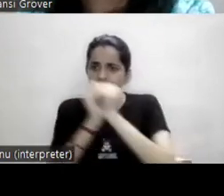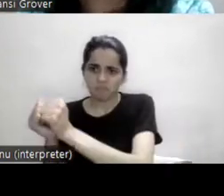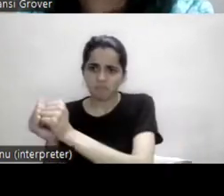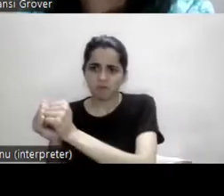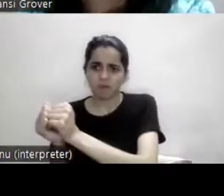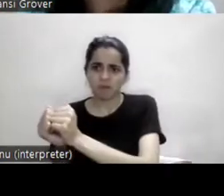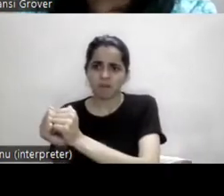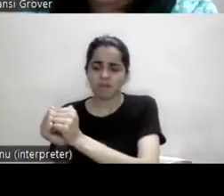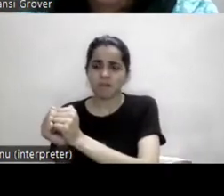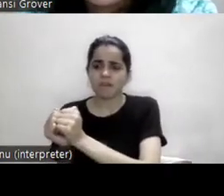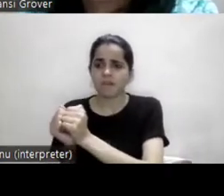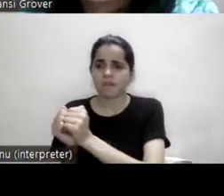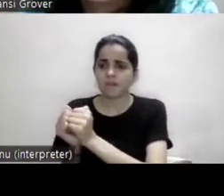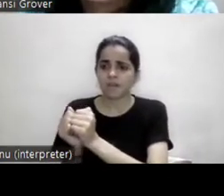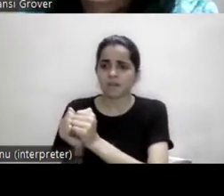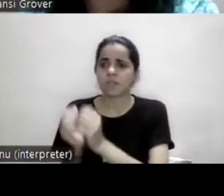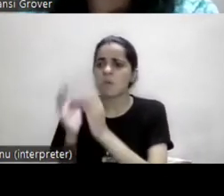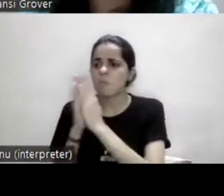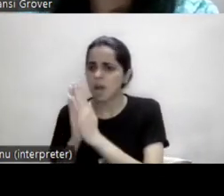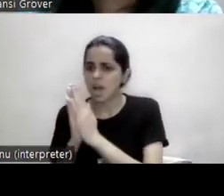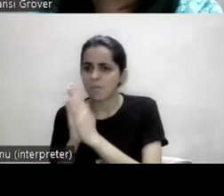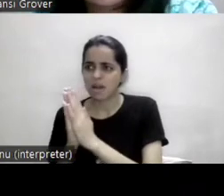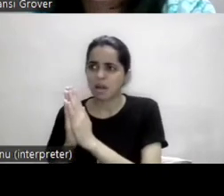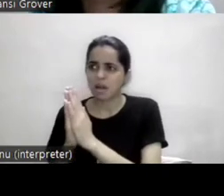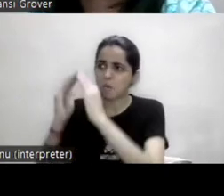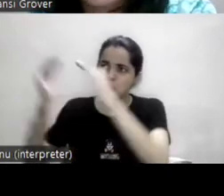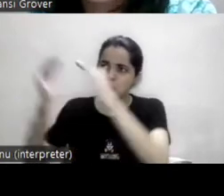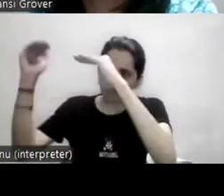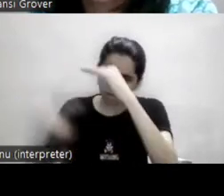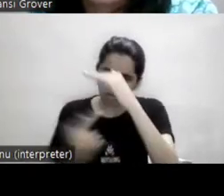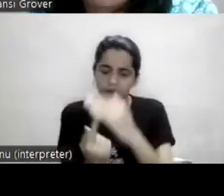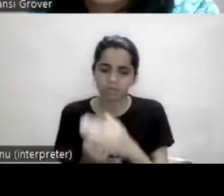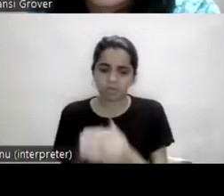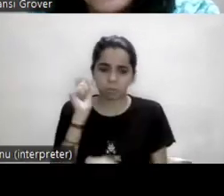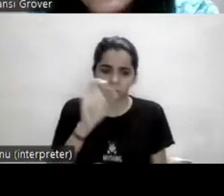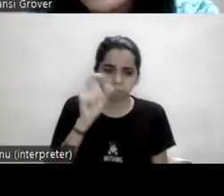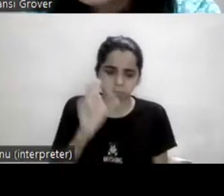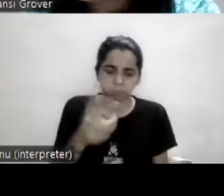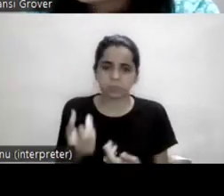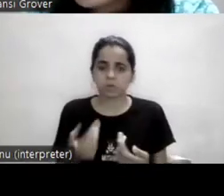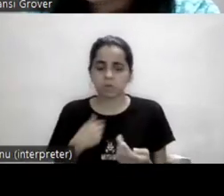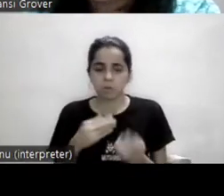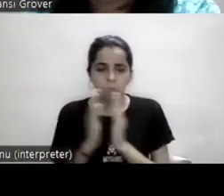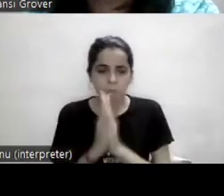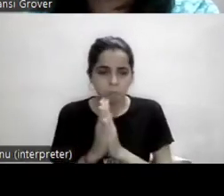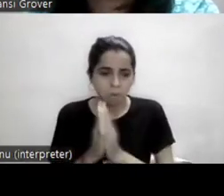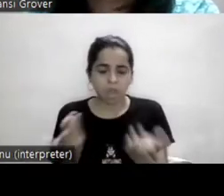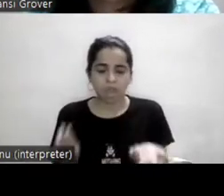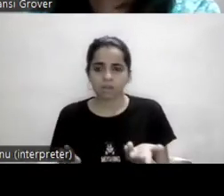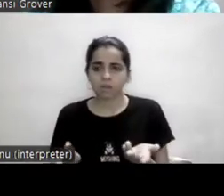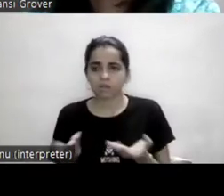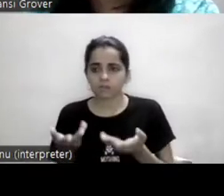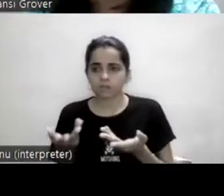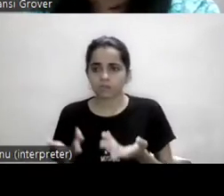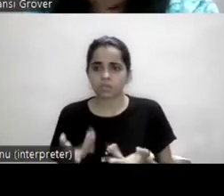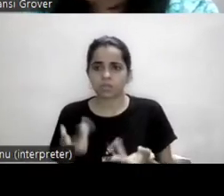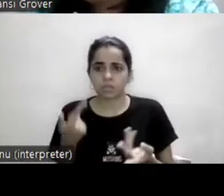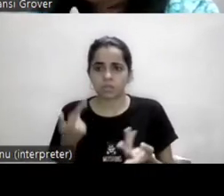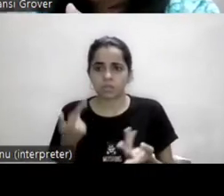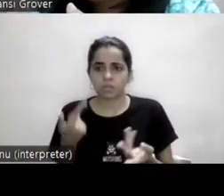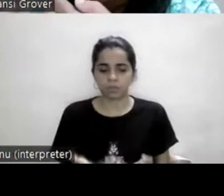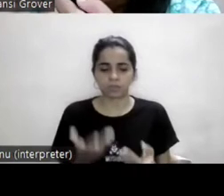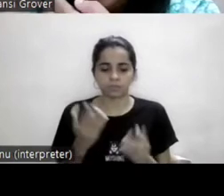of religious Baba at home to do that kind of jhadu thing on their head, so that, you know, they could be, you